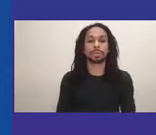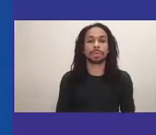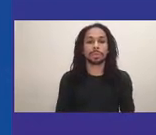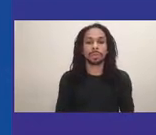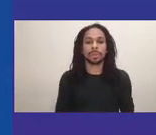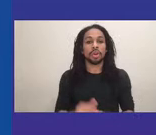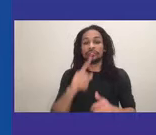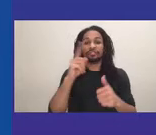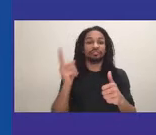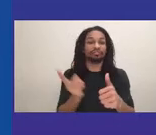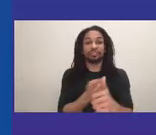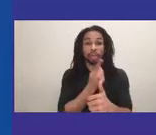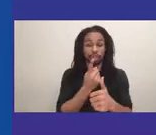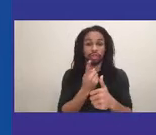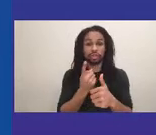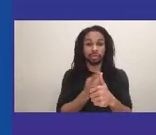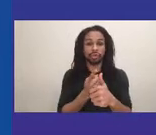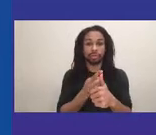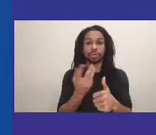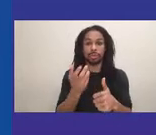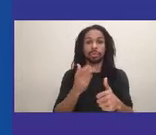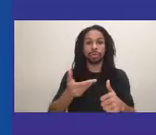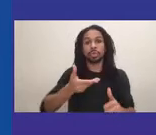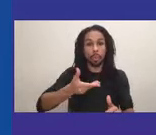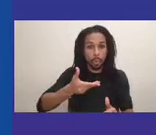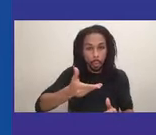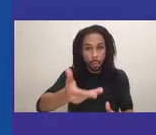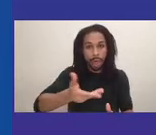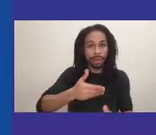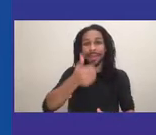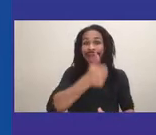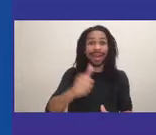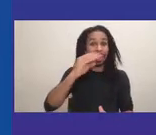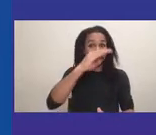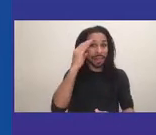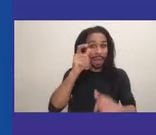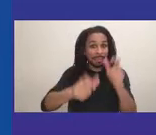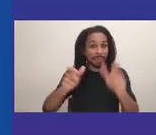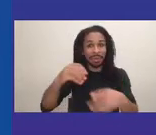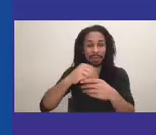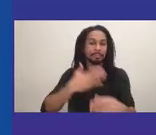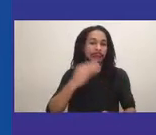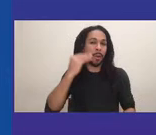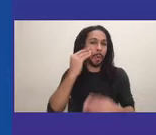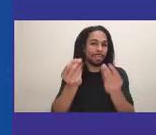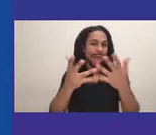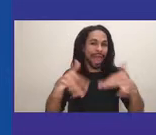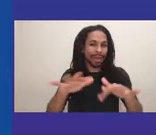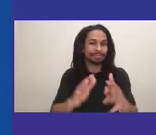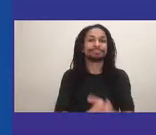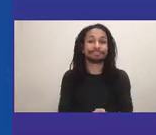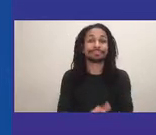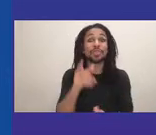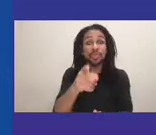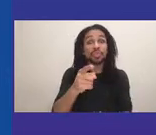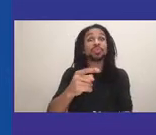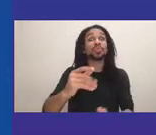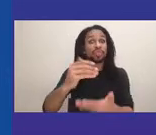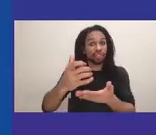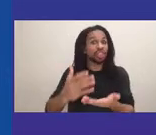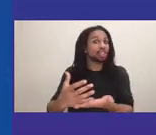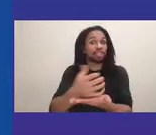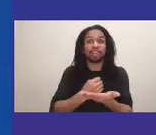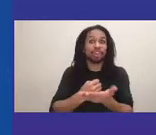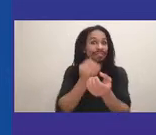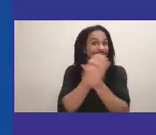and foremost, I want to welcome any Black people who are in my homelands. You deserve safety here.